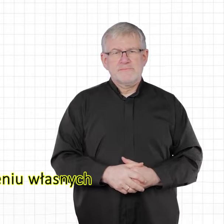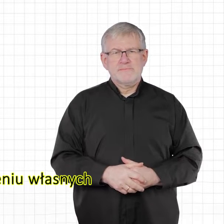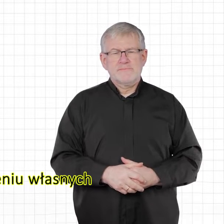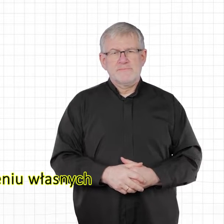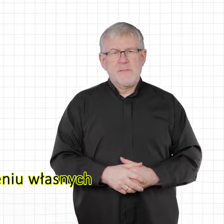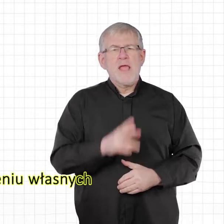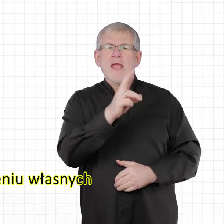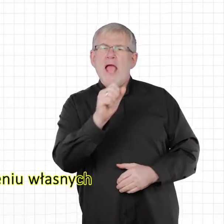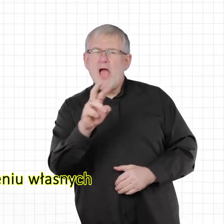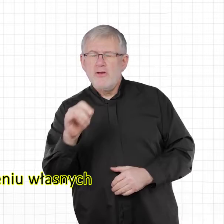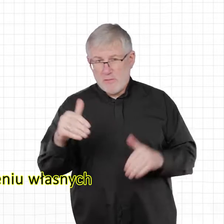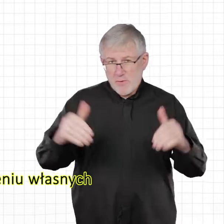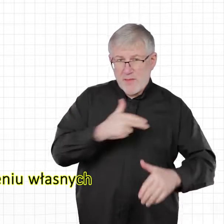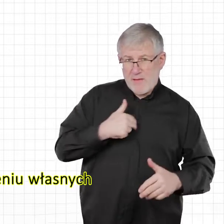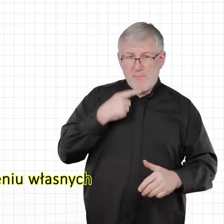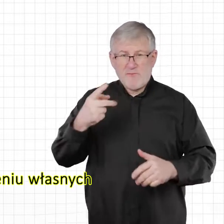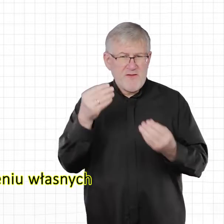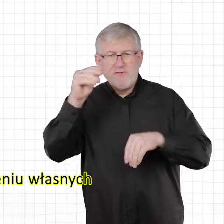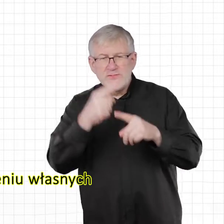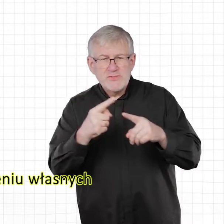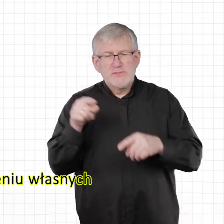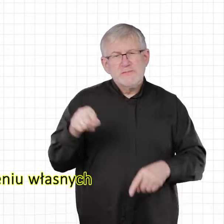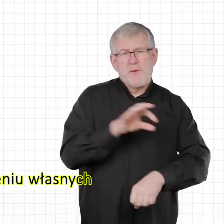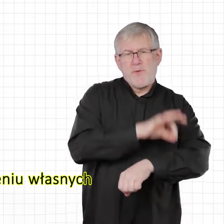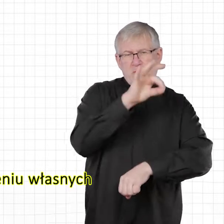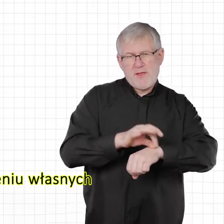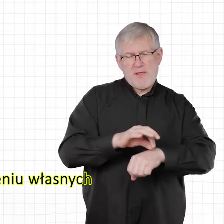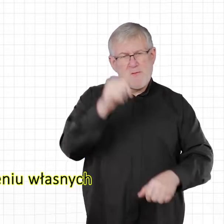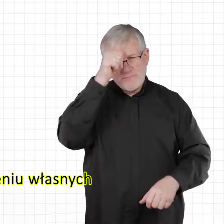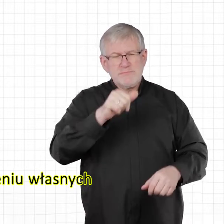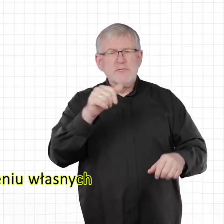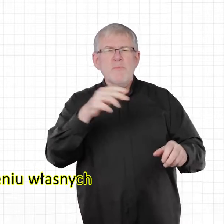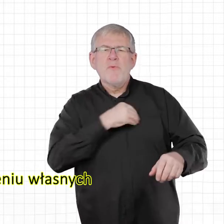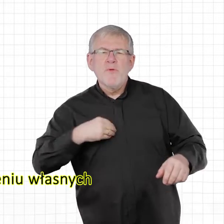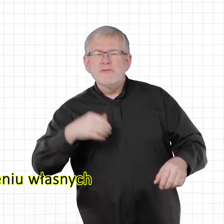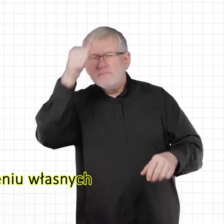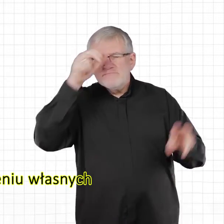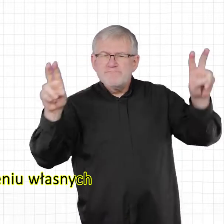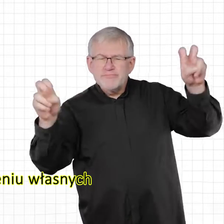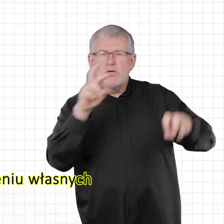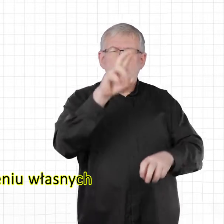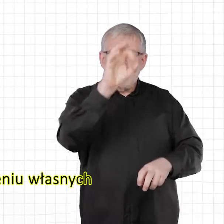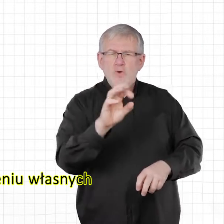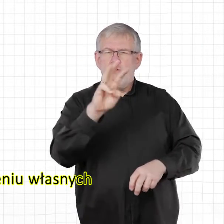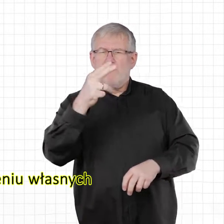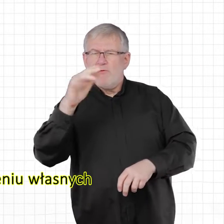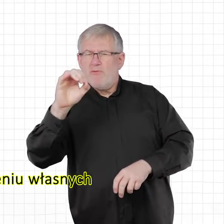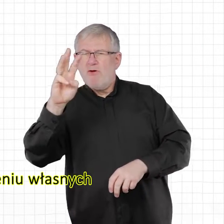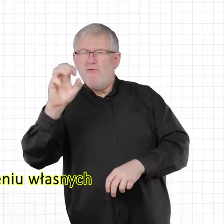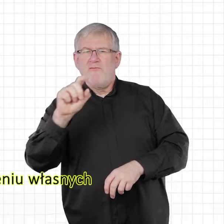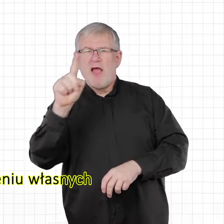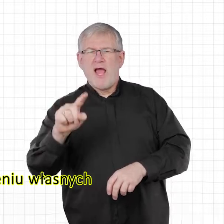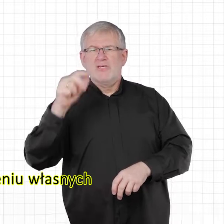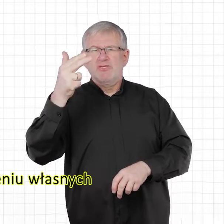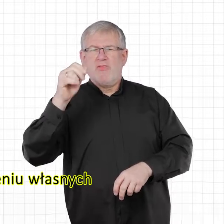project, we will be helping high schools, middle schools, to create their own standards